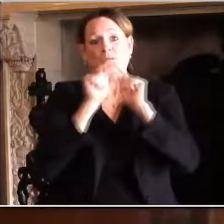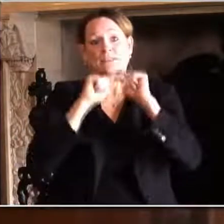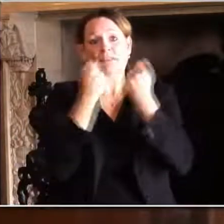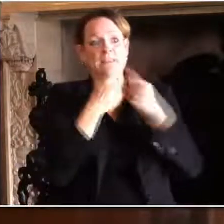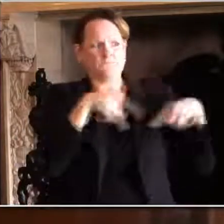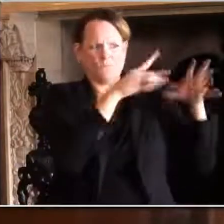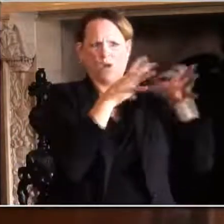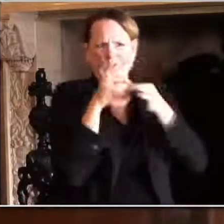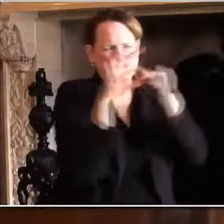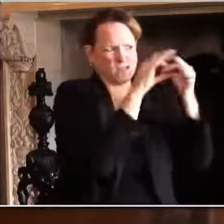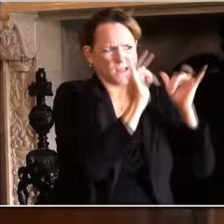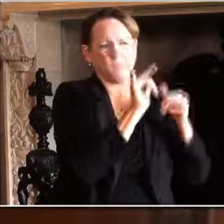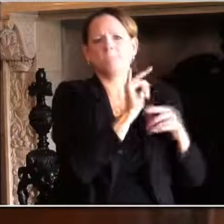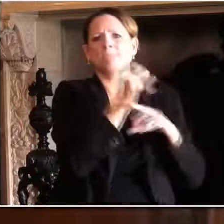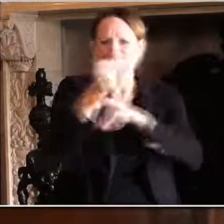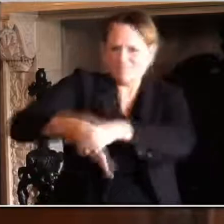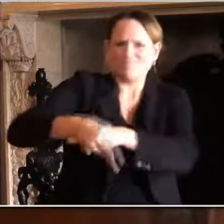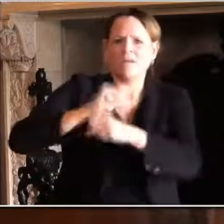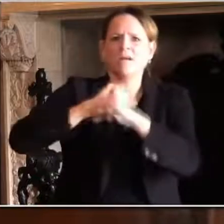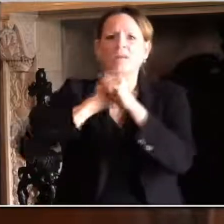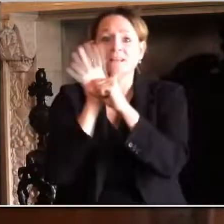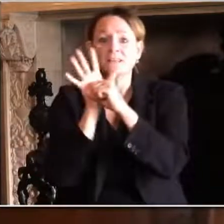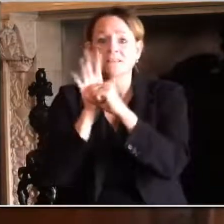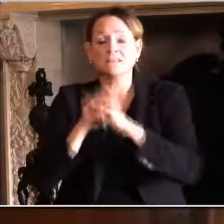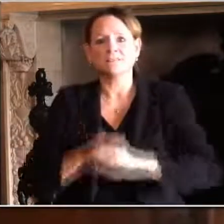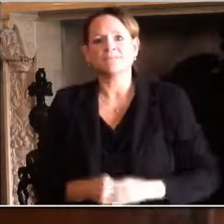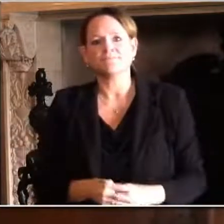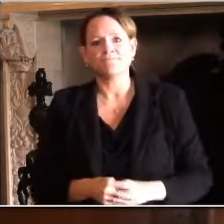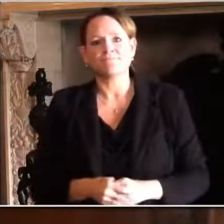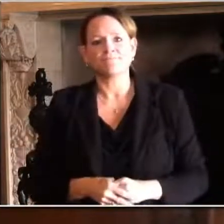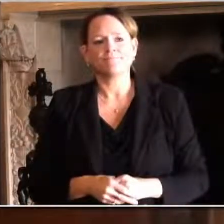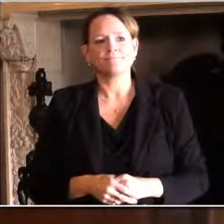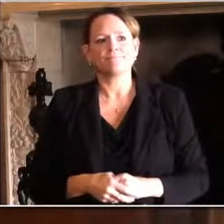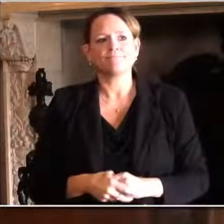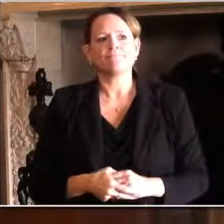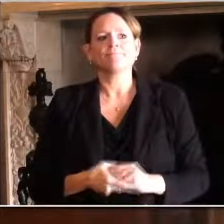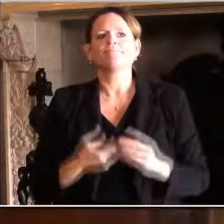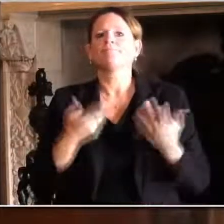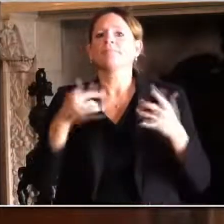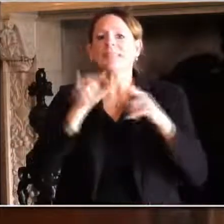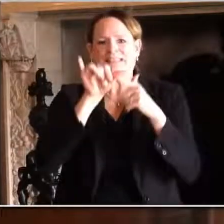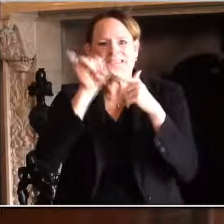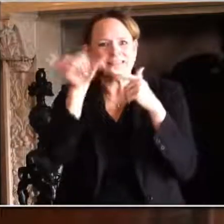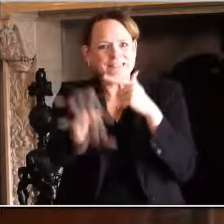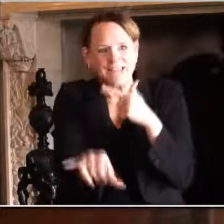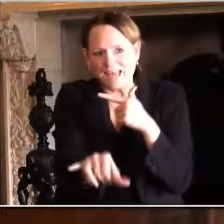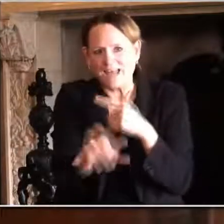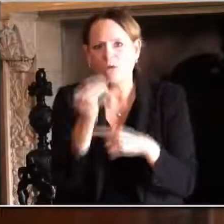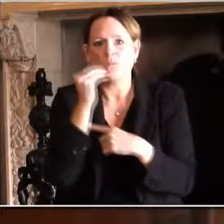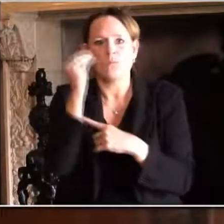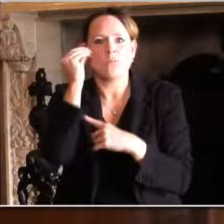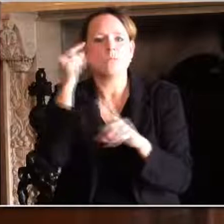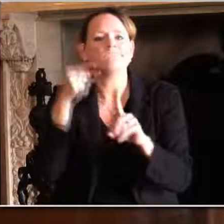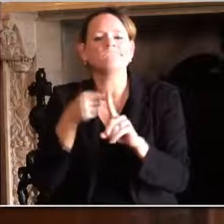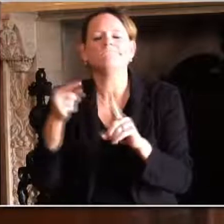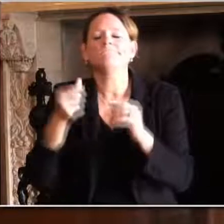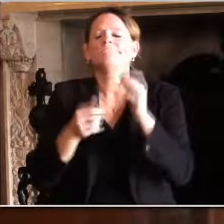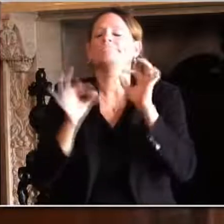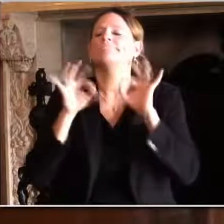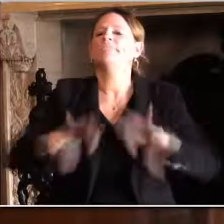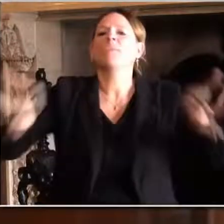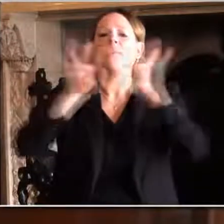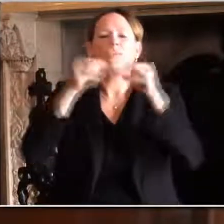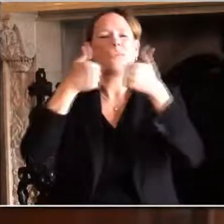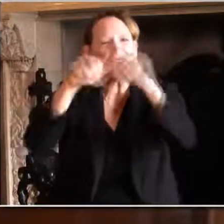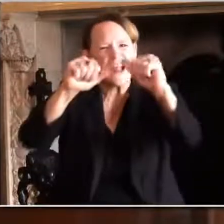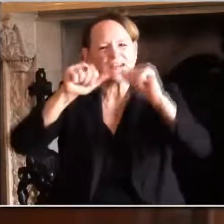successful. Stay home as much as you're able. Wear your face covering in accordance with the order. And remember that a face